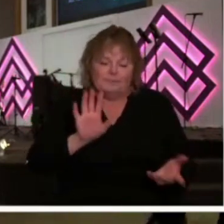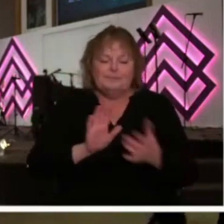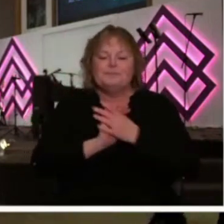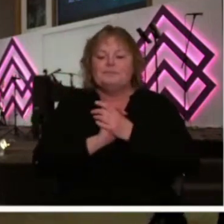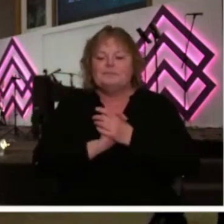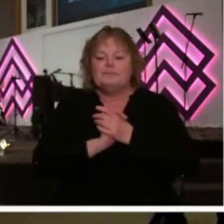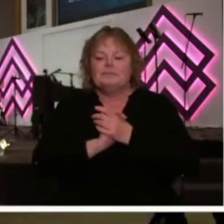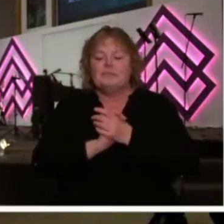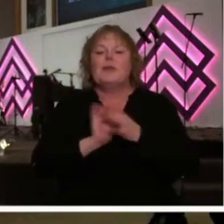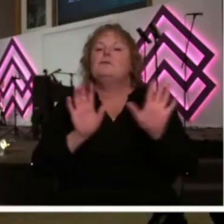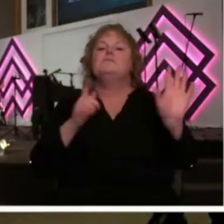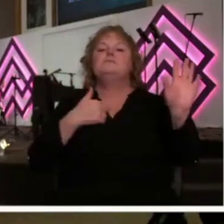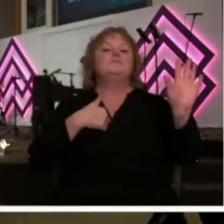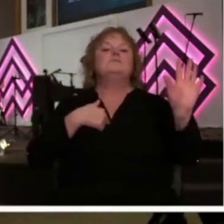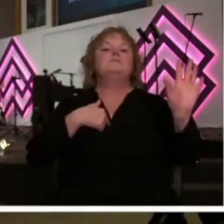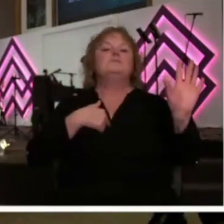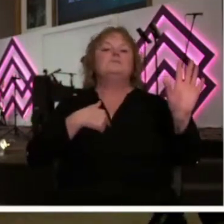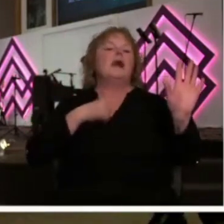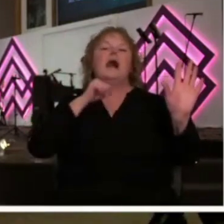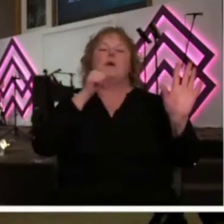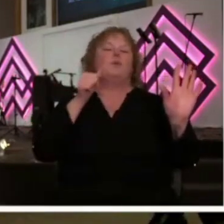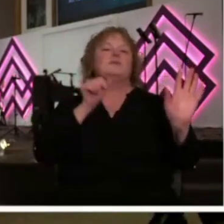I wasn't perfect.